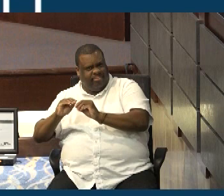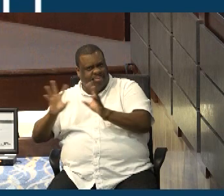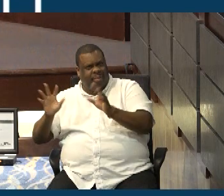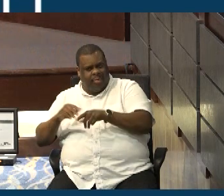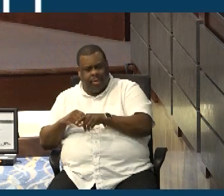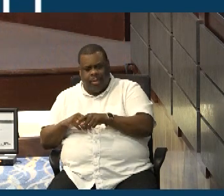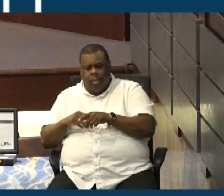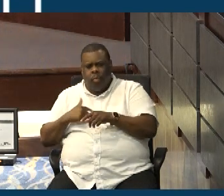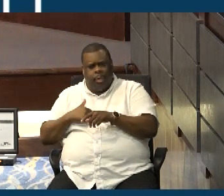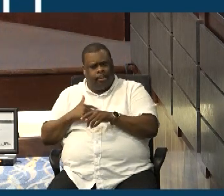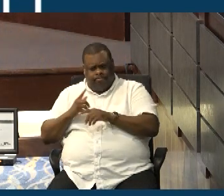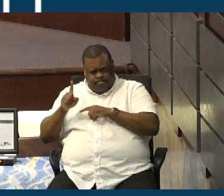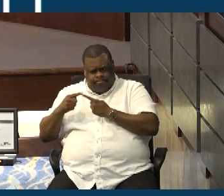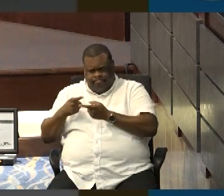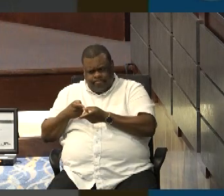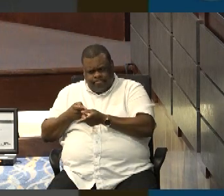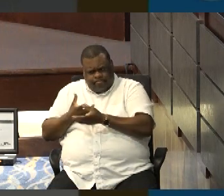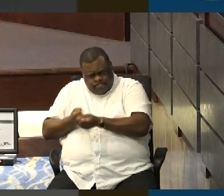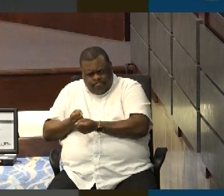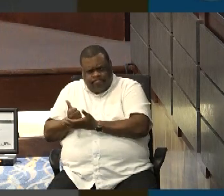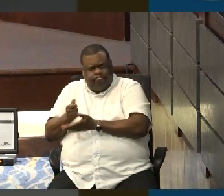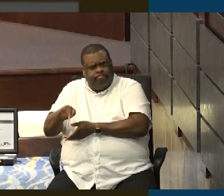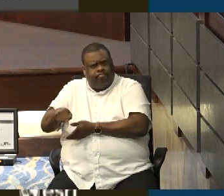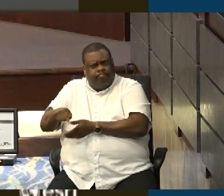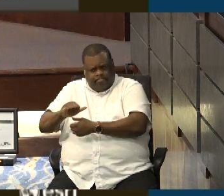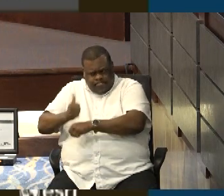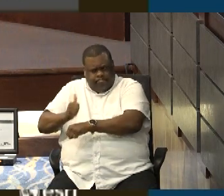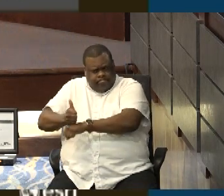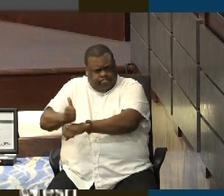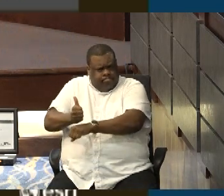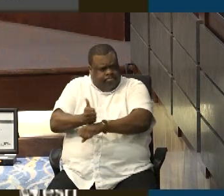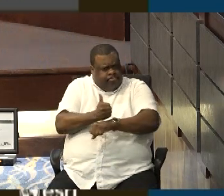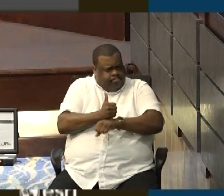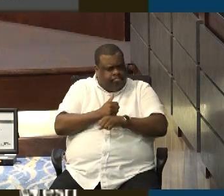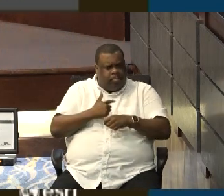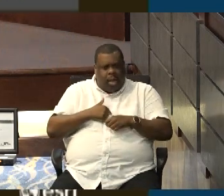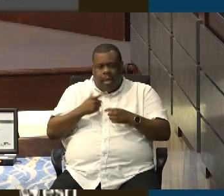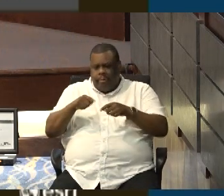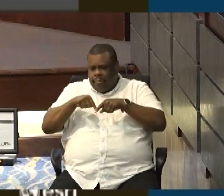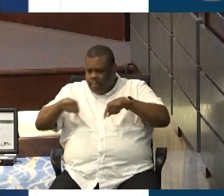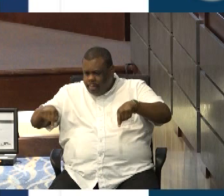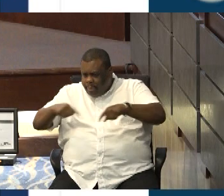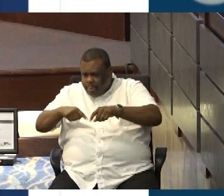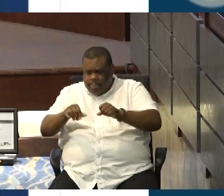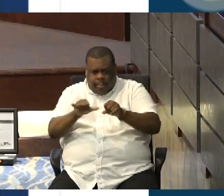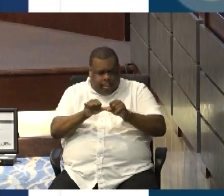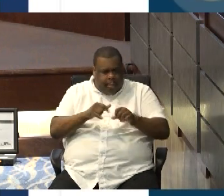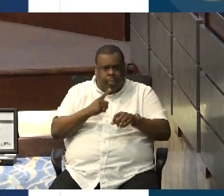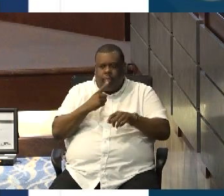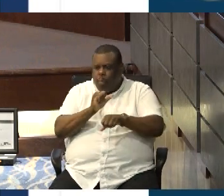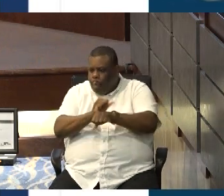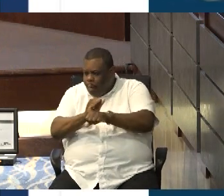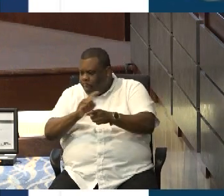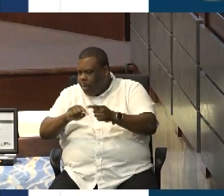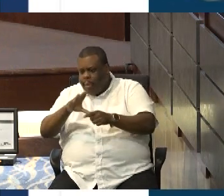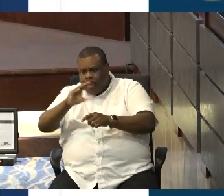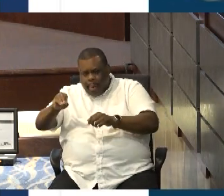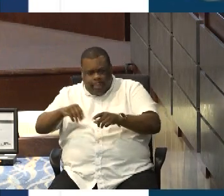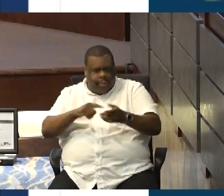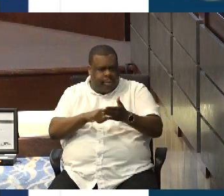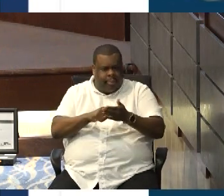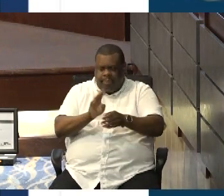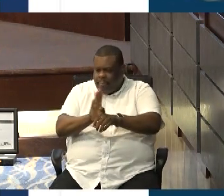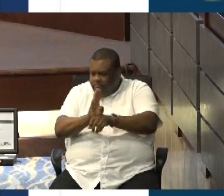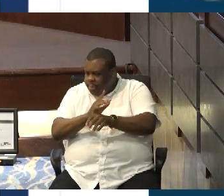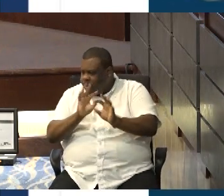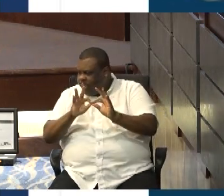council's commitment to downtown. We give them demographic information, employment, multifamily, office